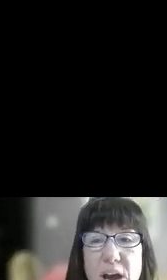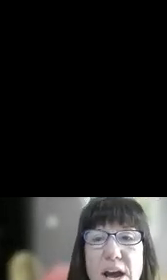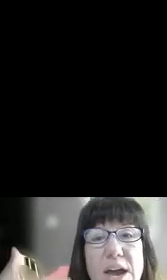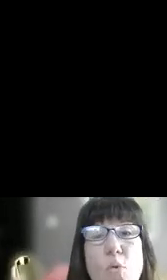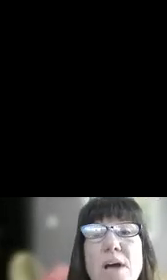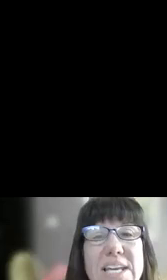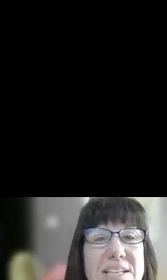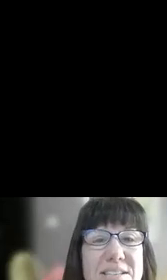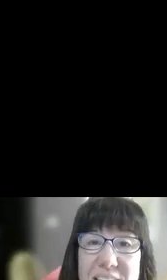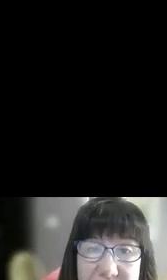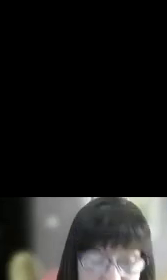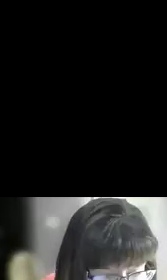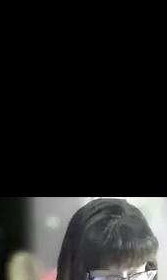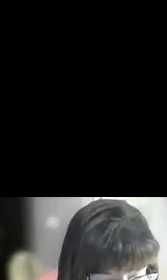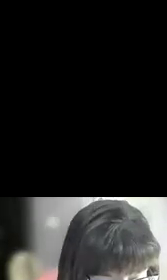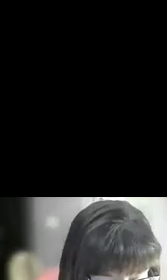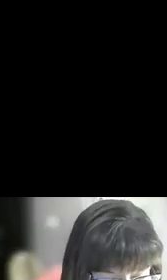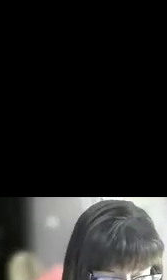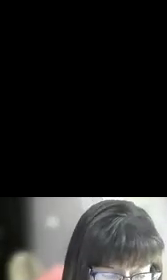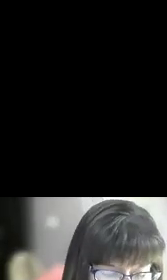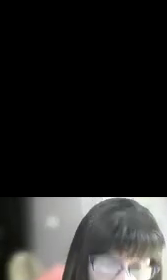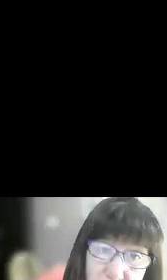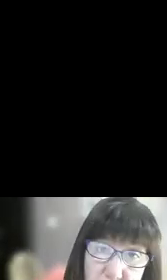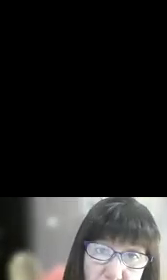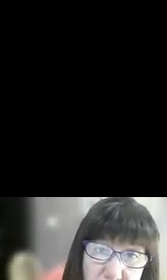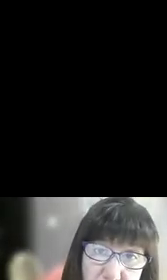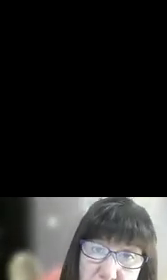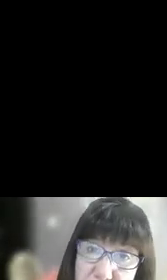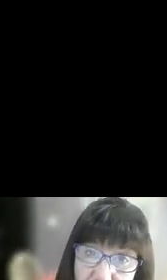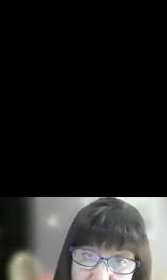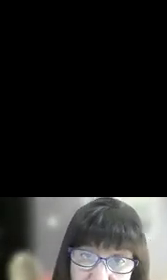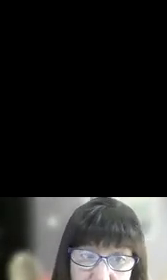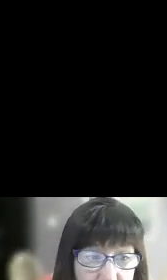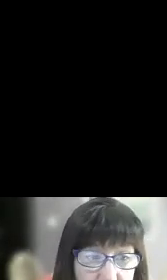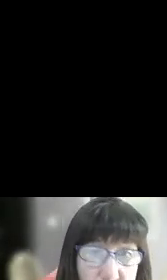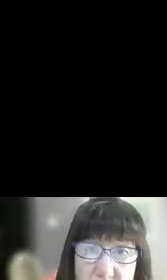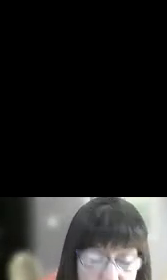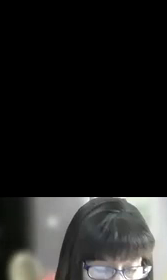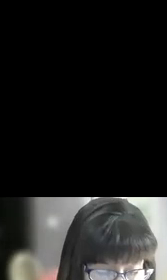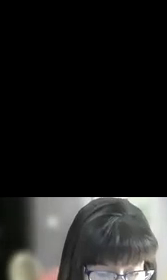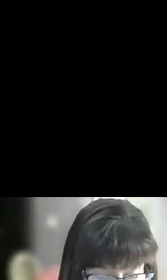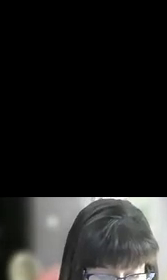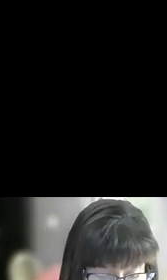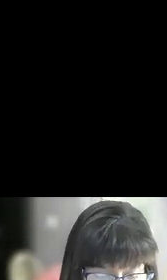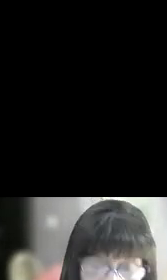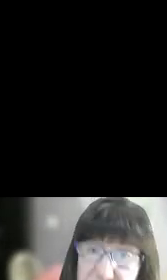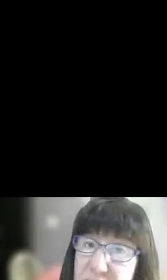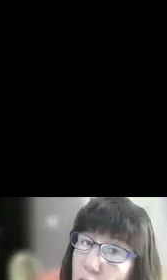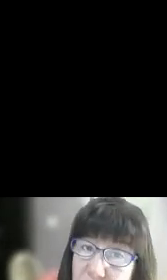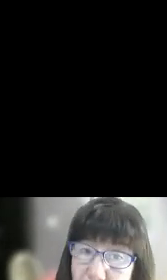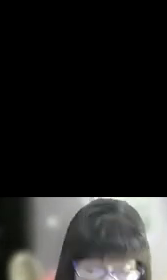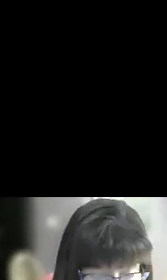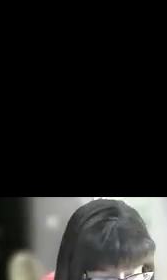courses and what leads to the next step. You're also going to learn through your time here about a tool called UMAchieve. This